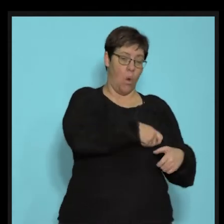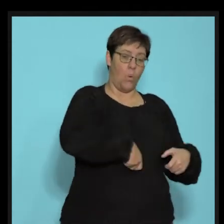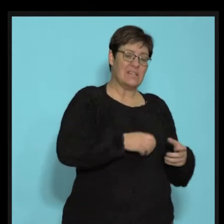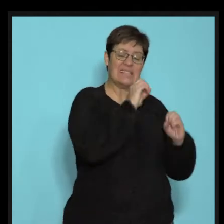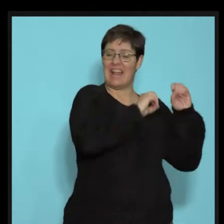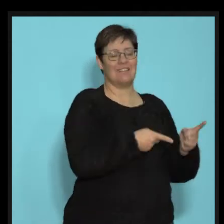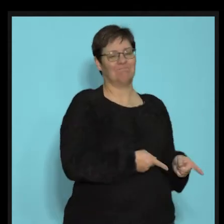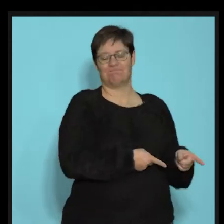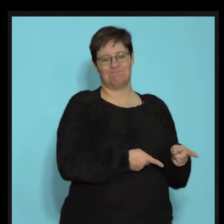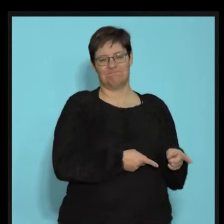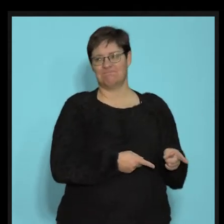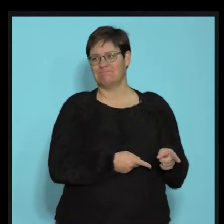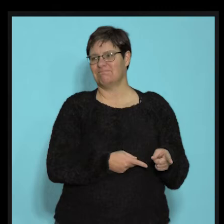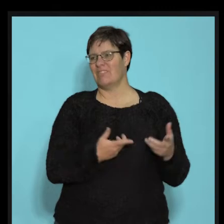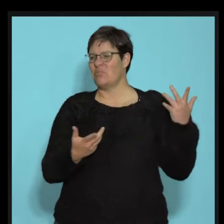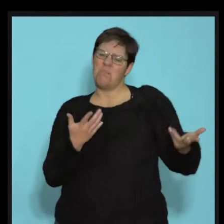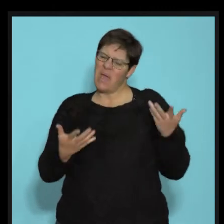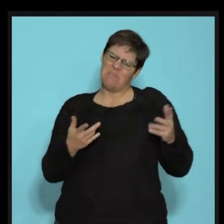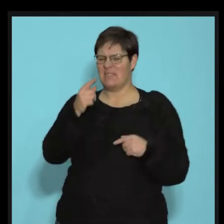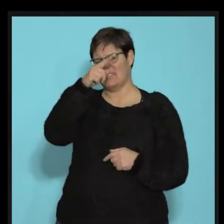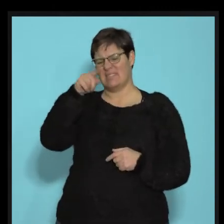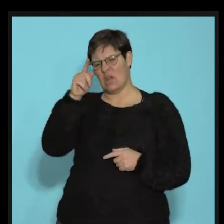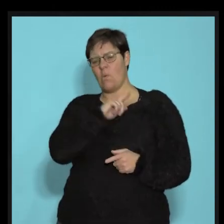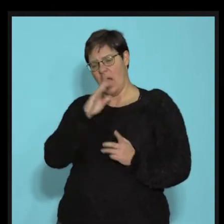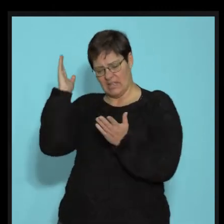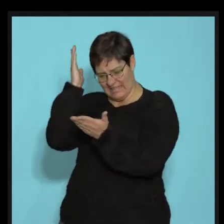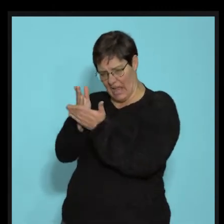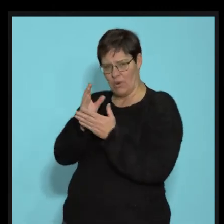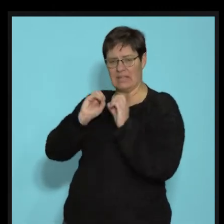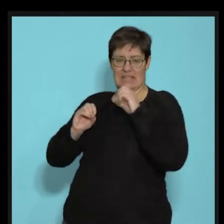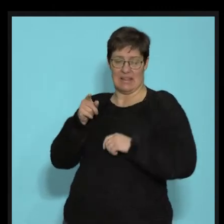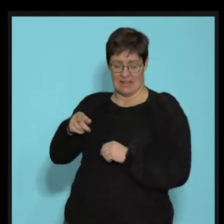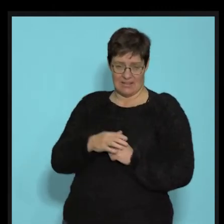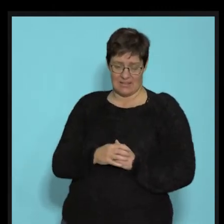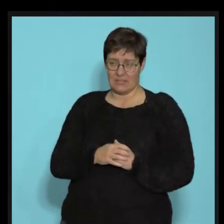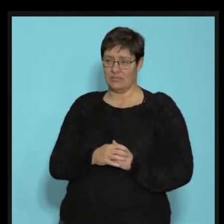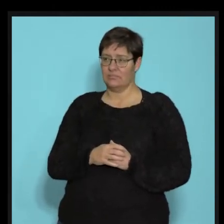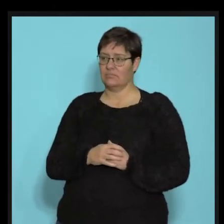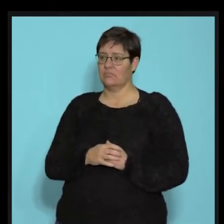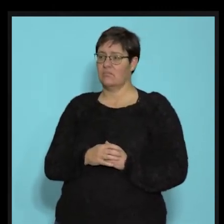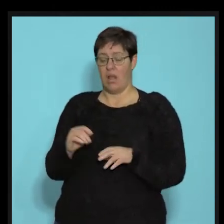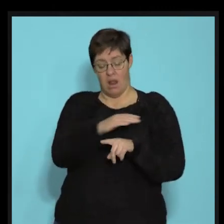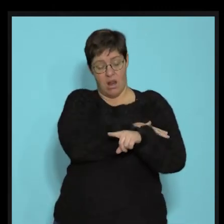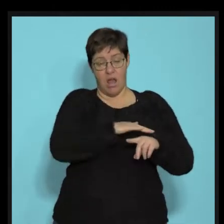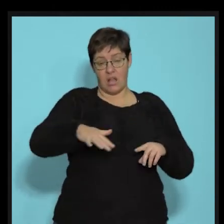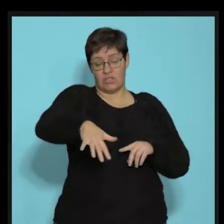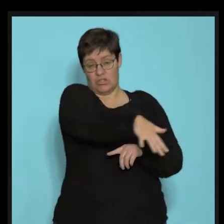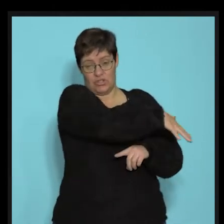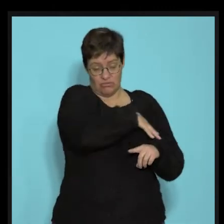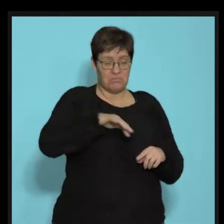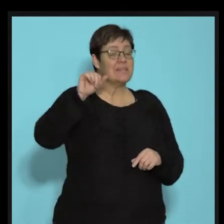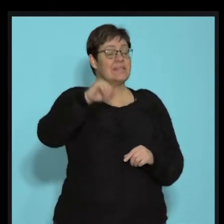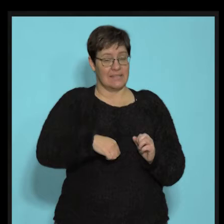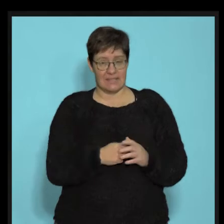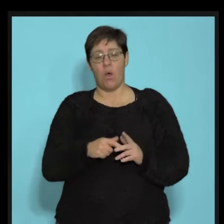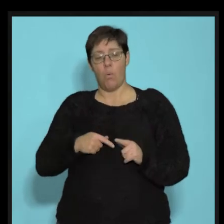I suppose I could put a tick there because it's going to go directly to the cells. A large surface area, it's going to bathe